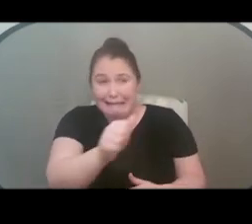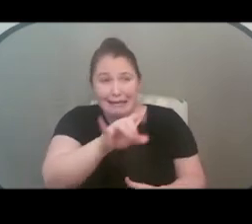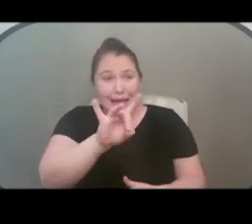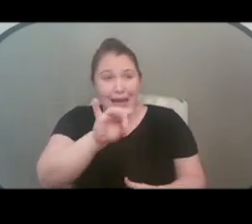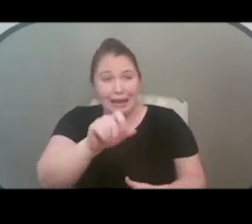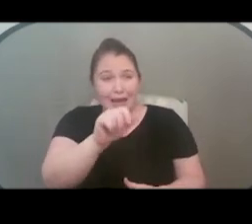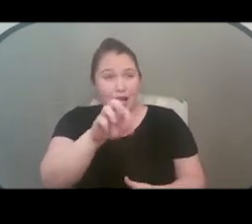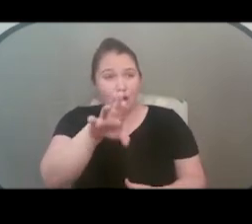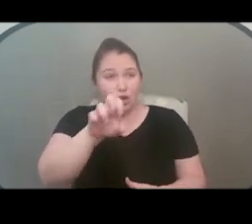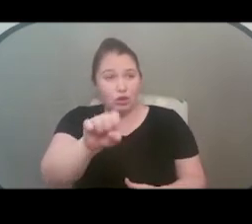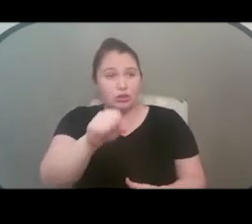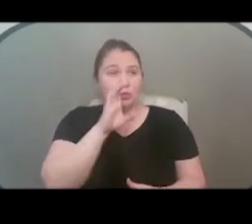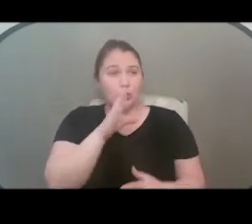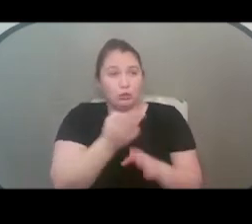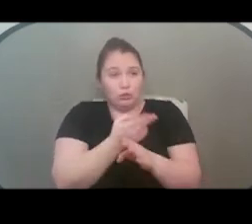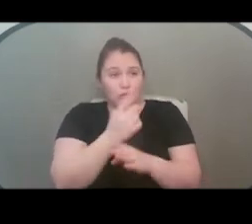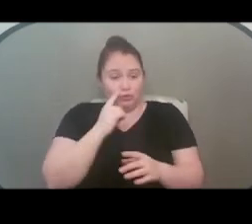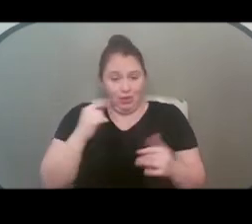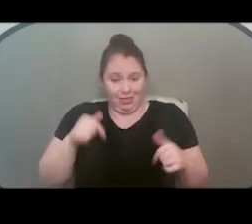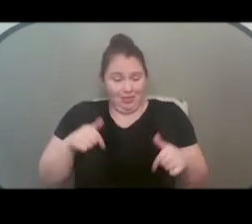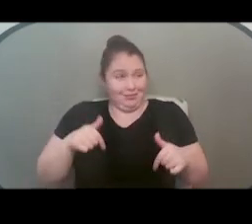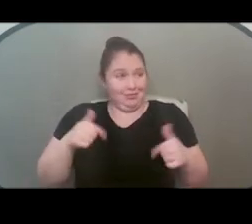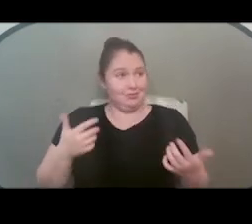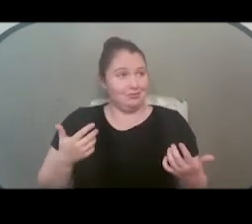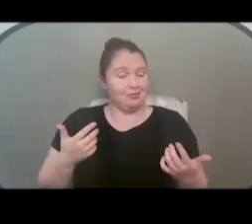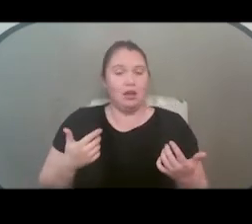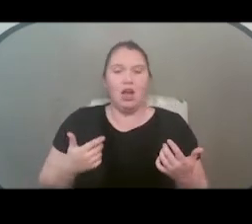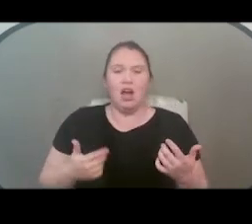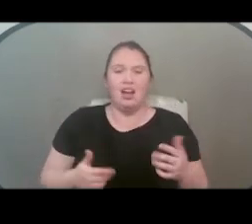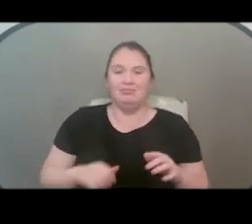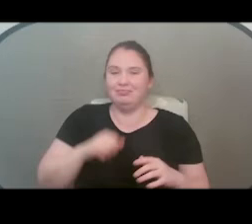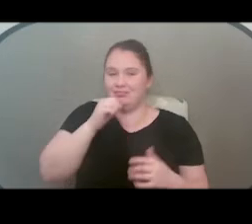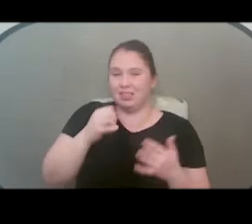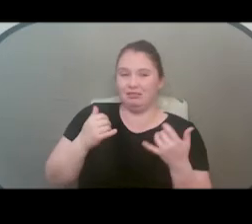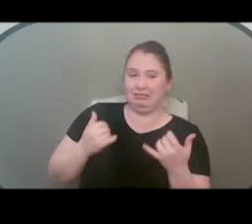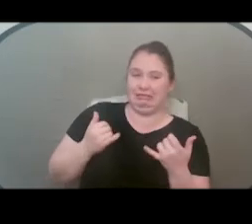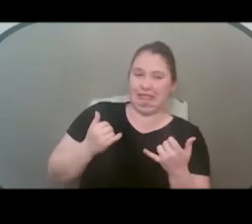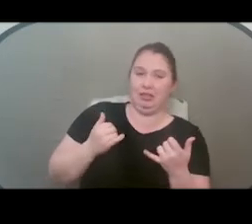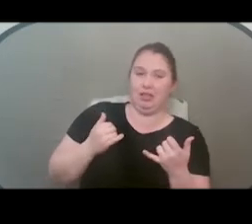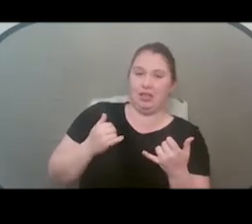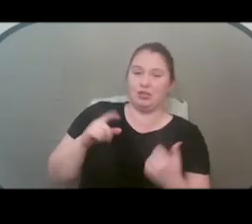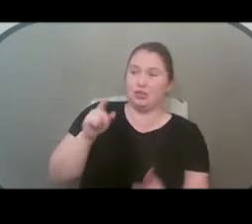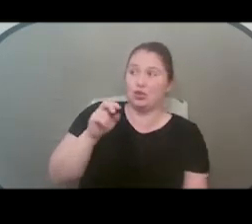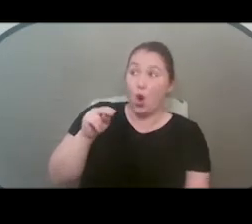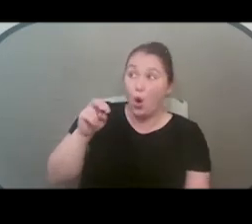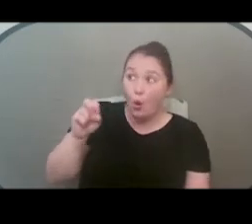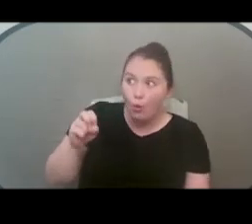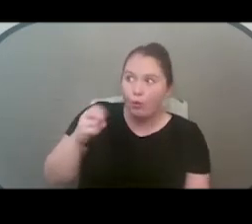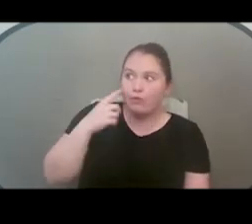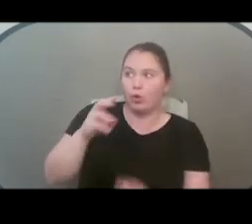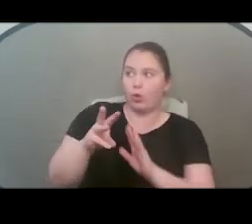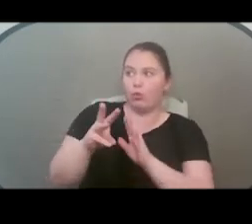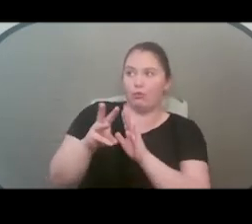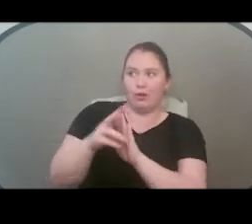prime real estate for something like this? Not in the current zone for Waco High.